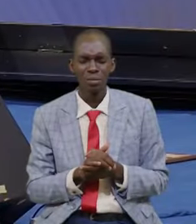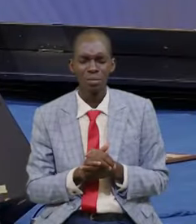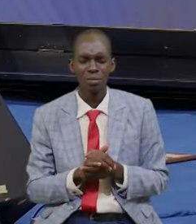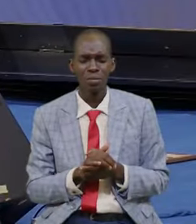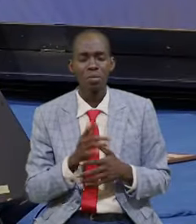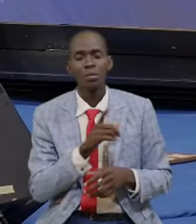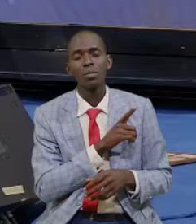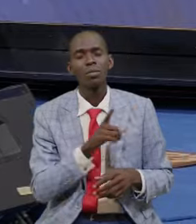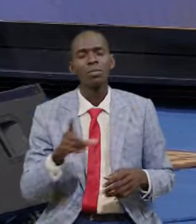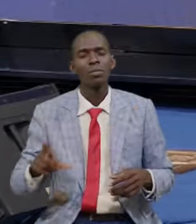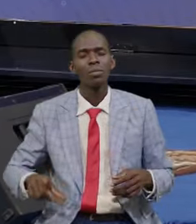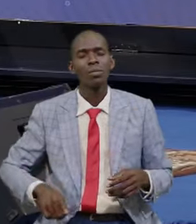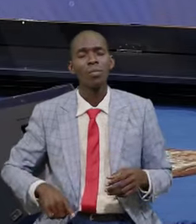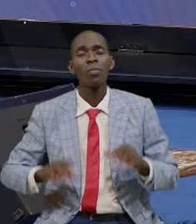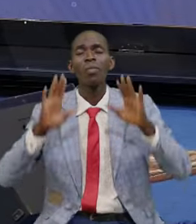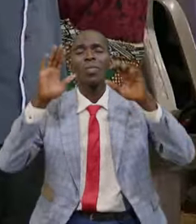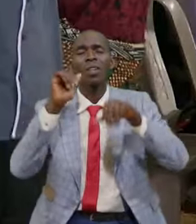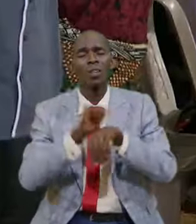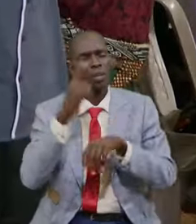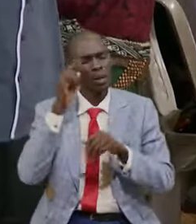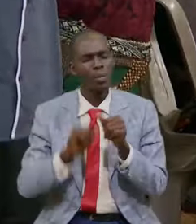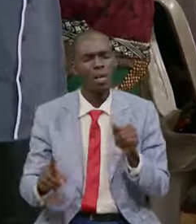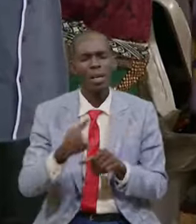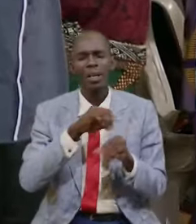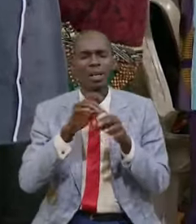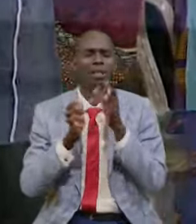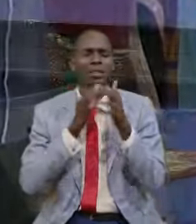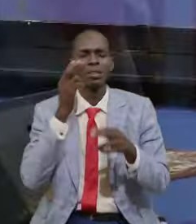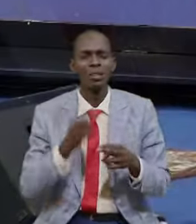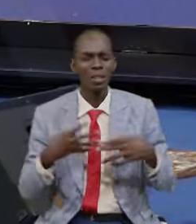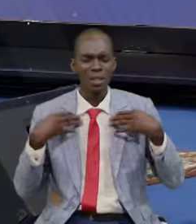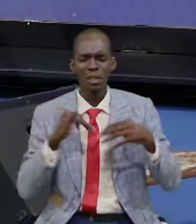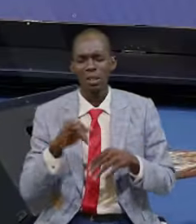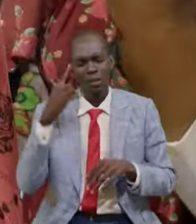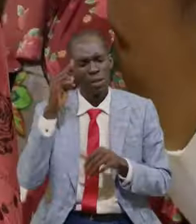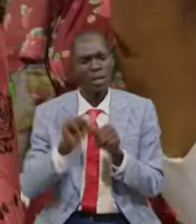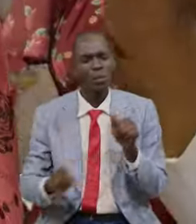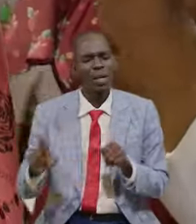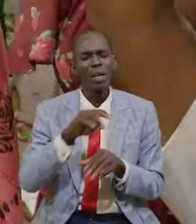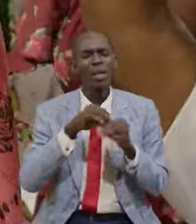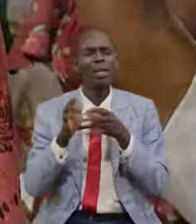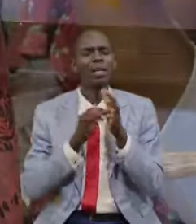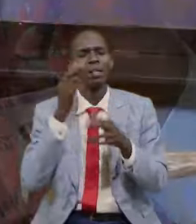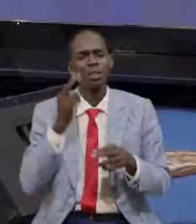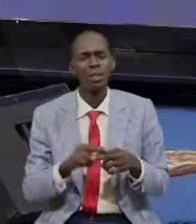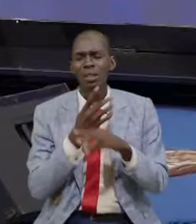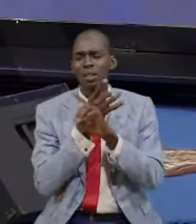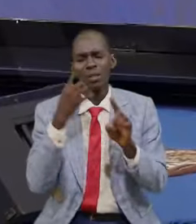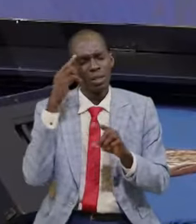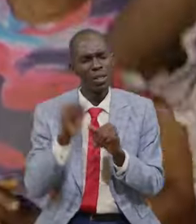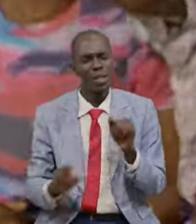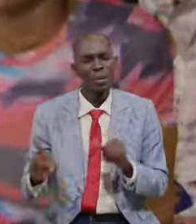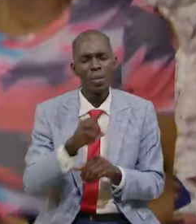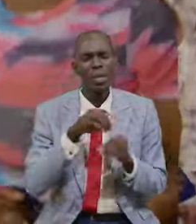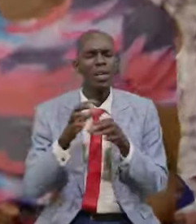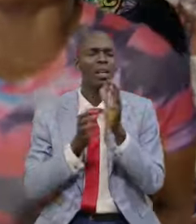Lord, miracle for everyone, healing for everyone, deliverance for